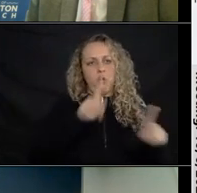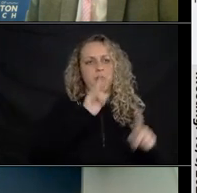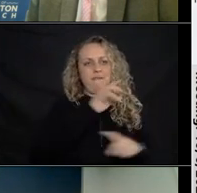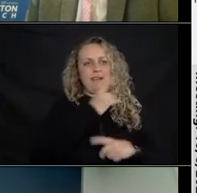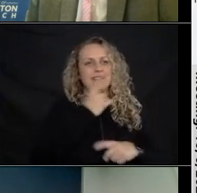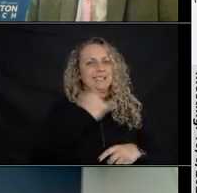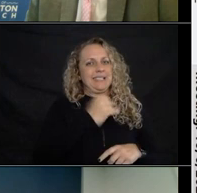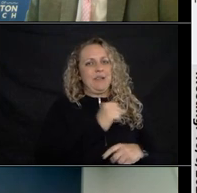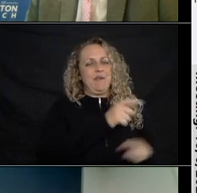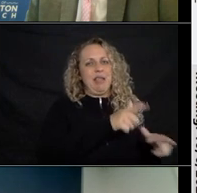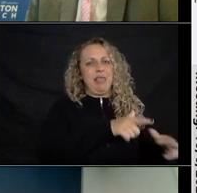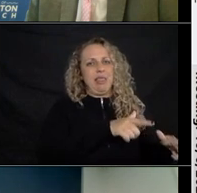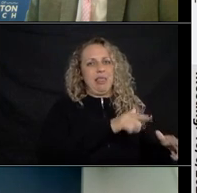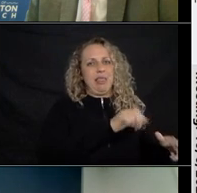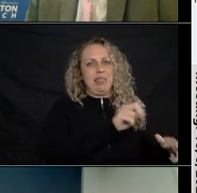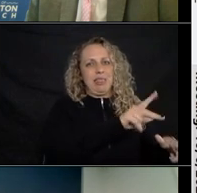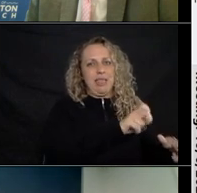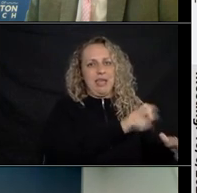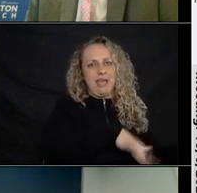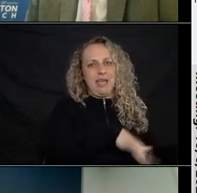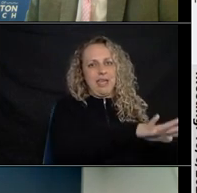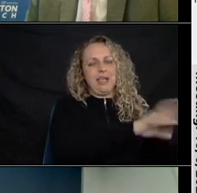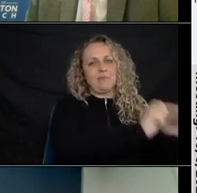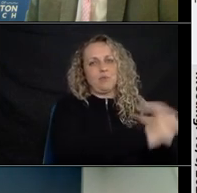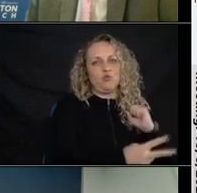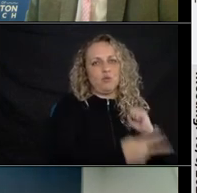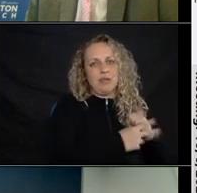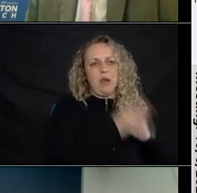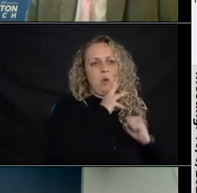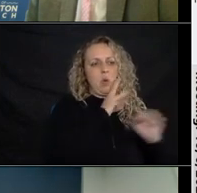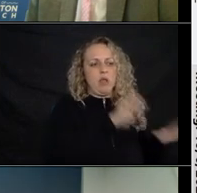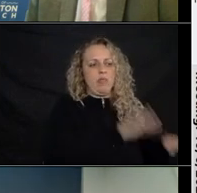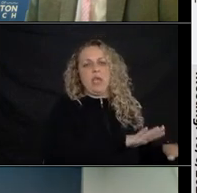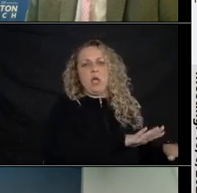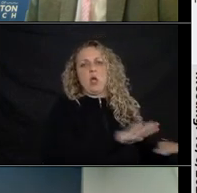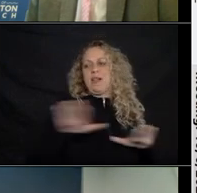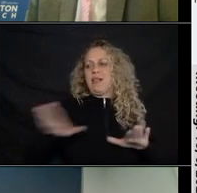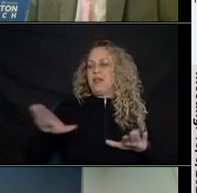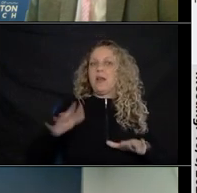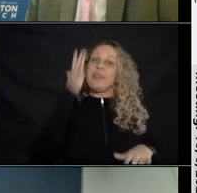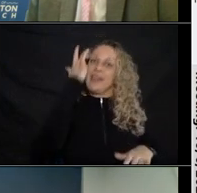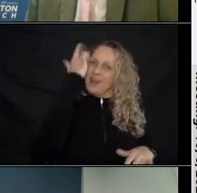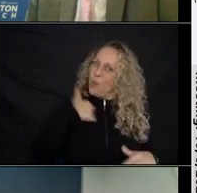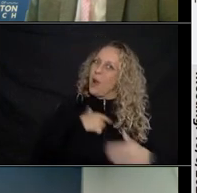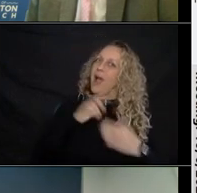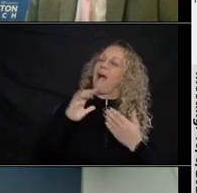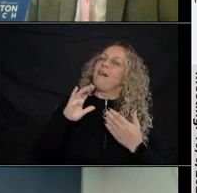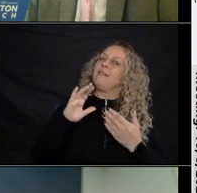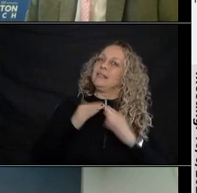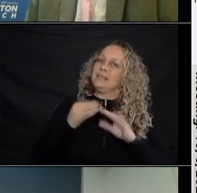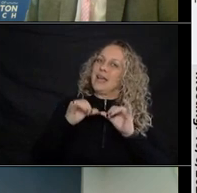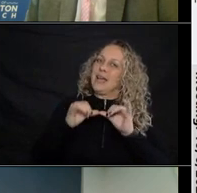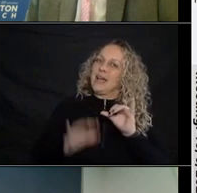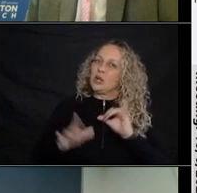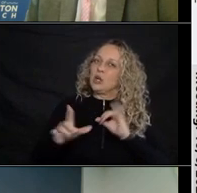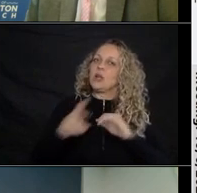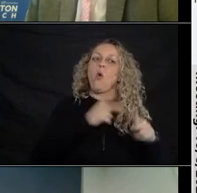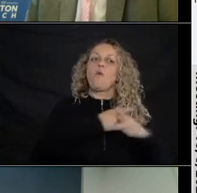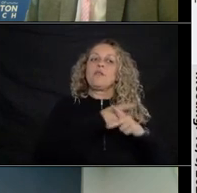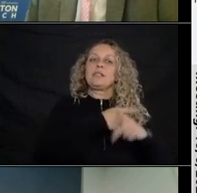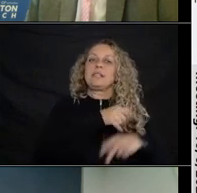Lake says they're supposed to retain water on their site. That's okay. Why we have a city engineer that oversees